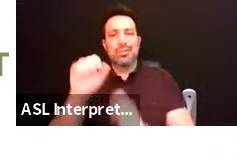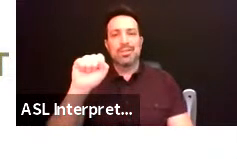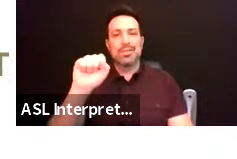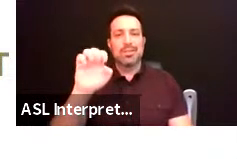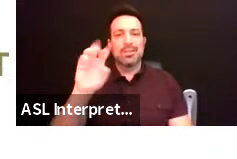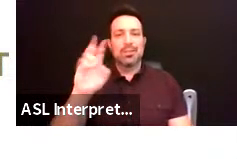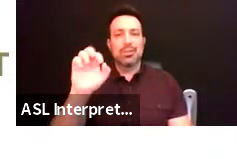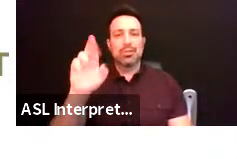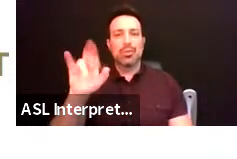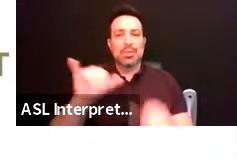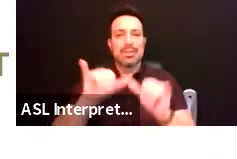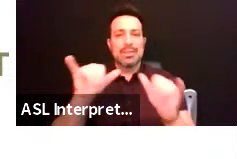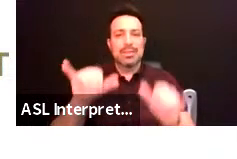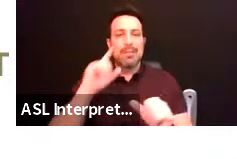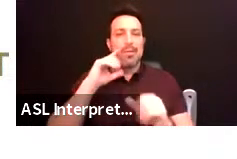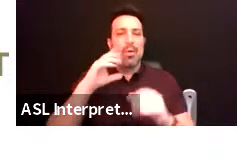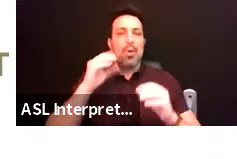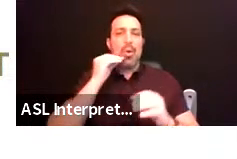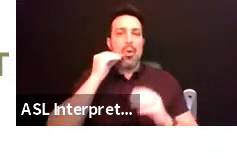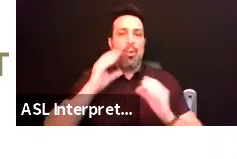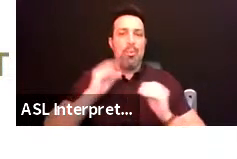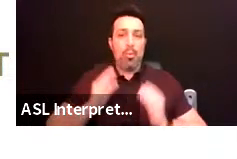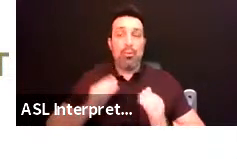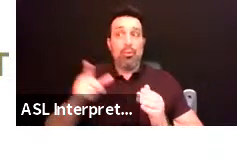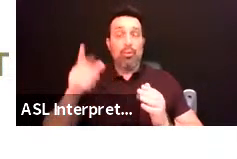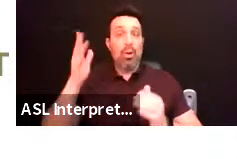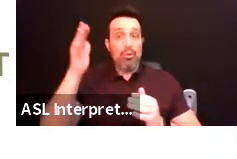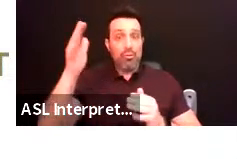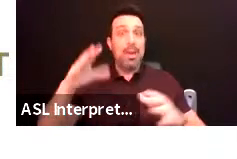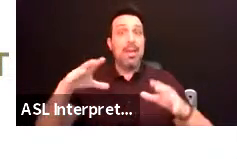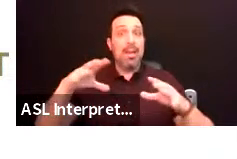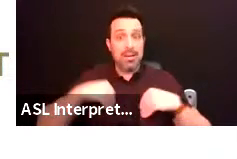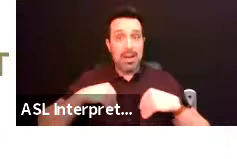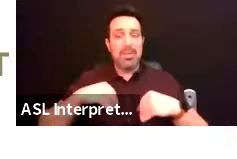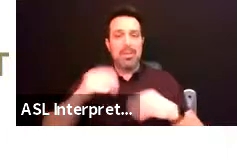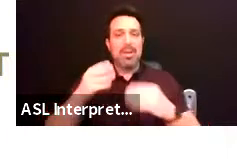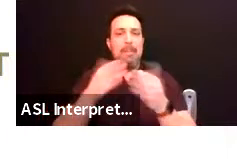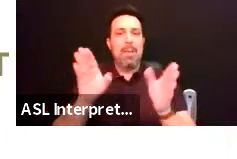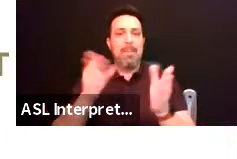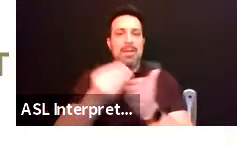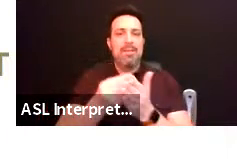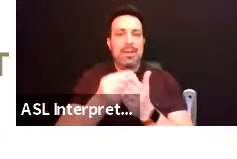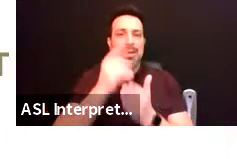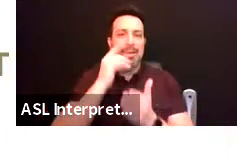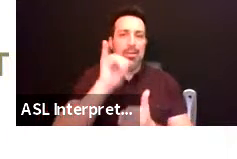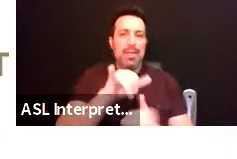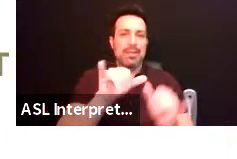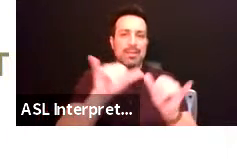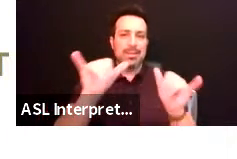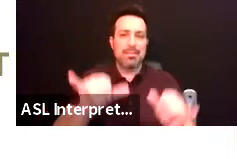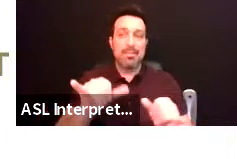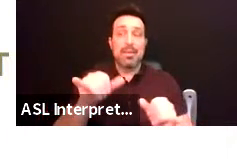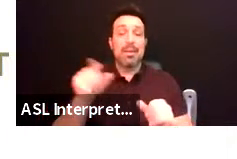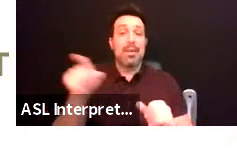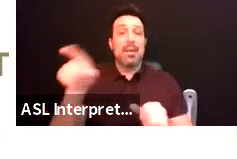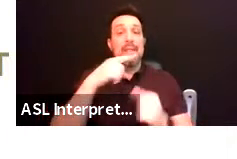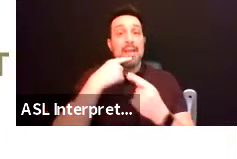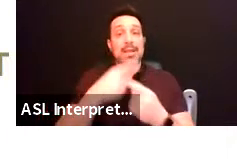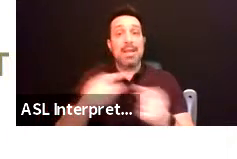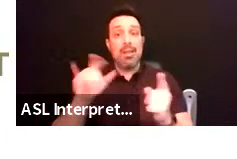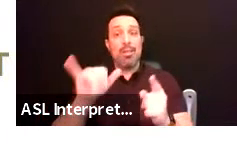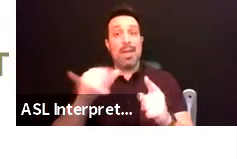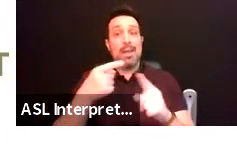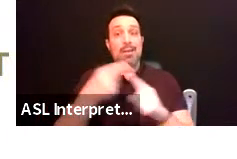homeowners, which ultimately was adopted, that there was public funding of that system. They declared that conflict on